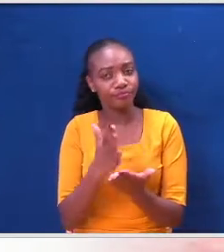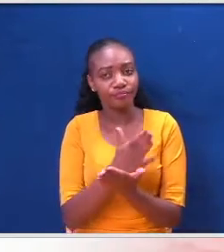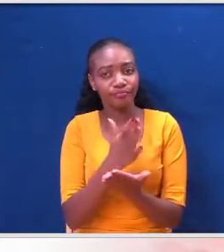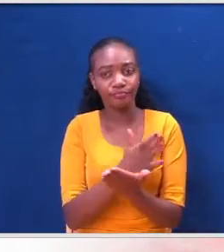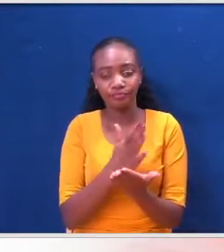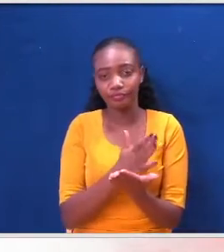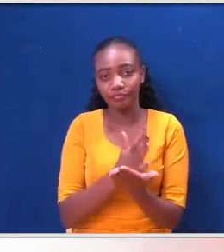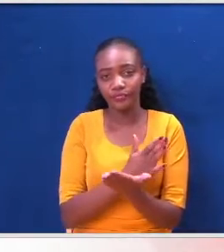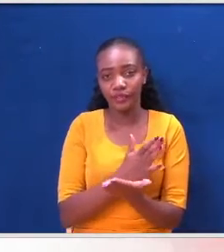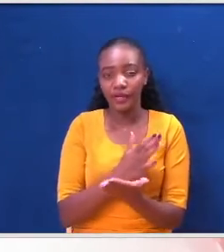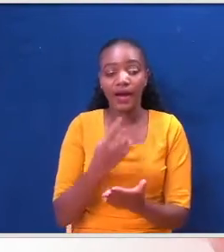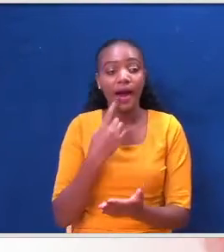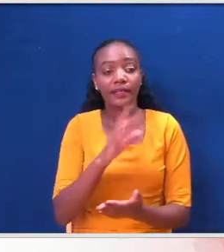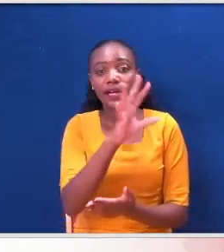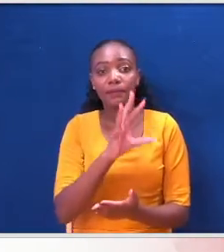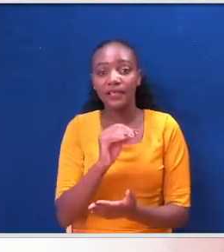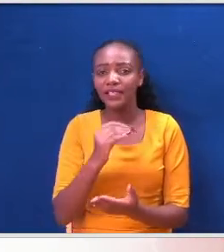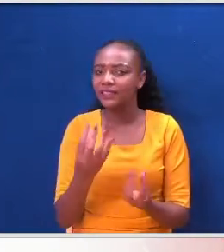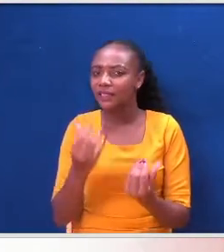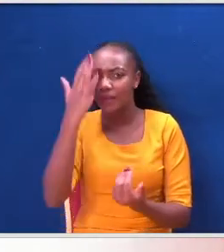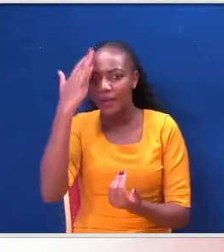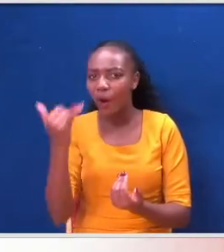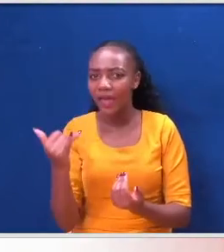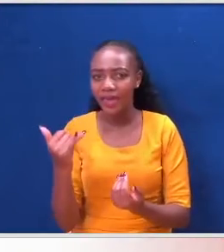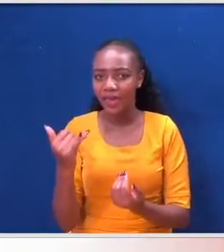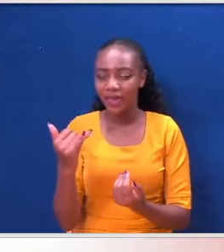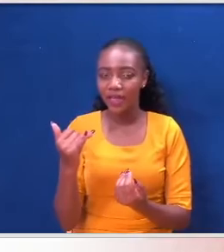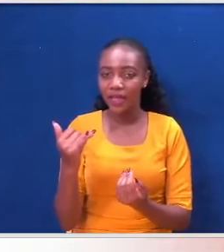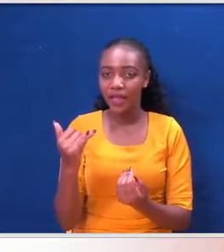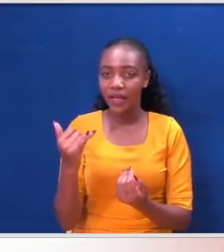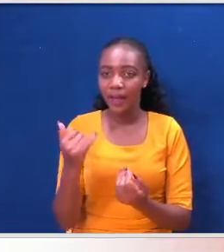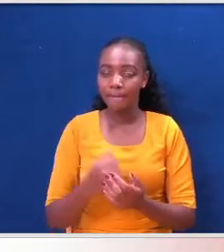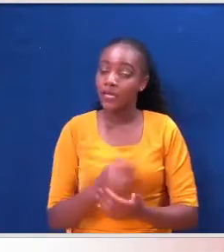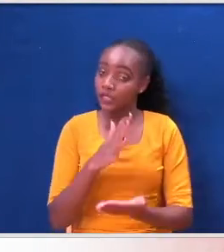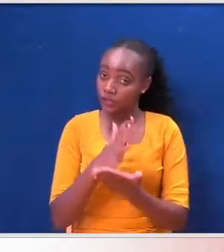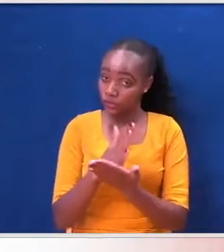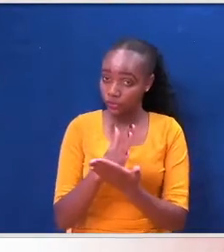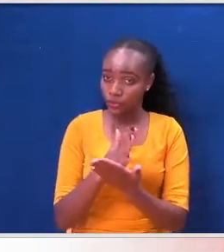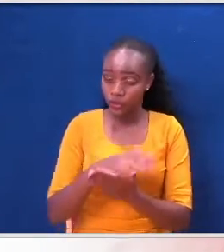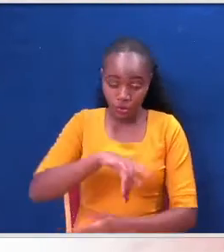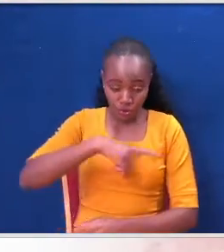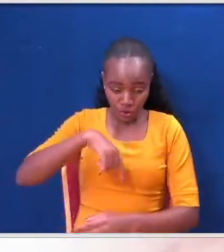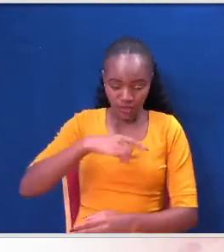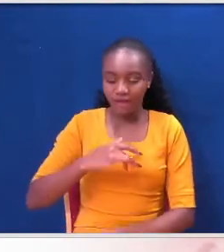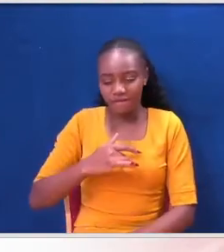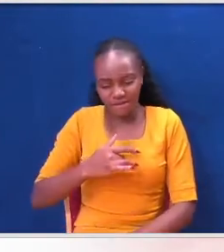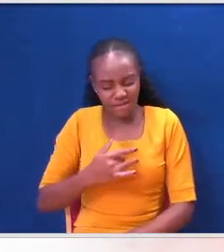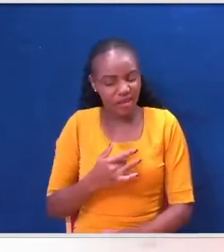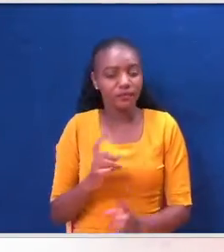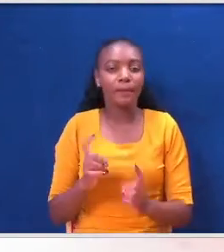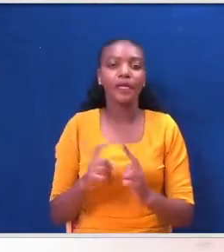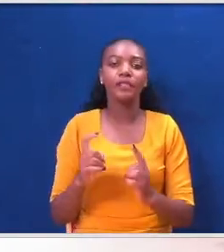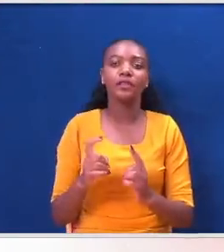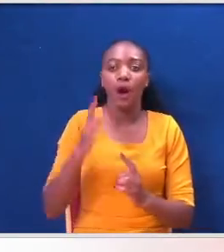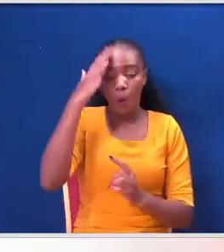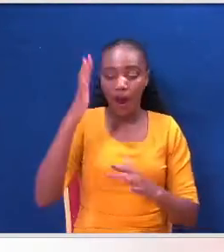hospital 100%, simply because apart from us feeling the pinch that we have